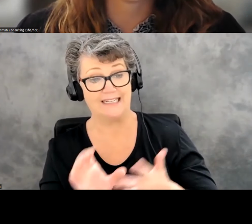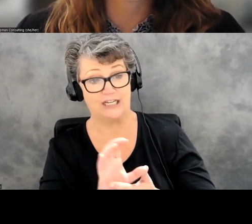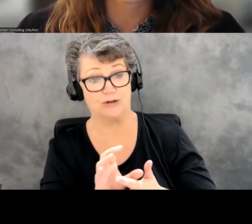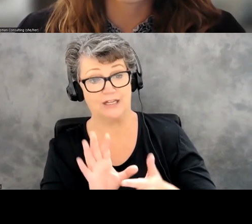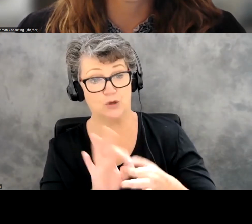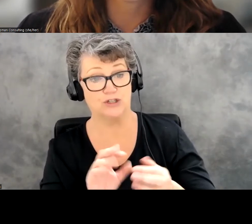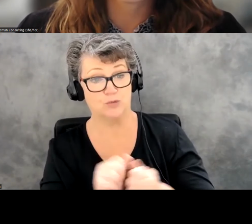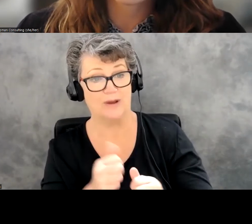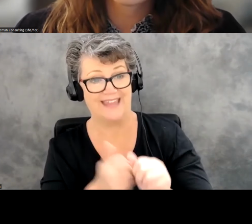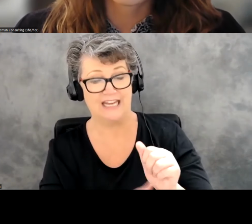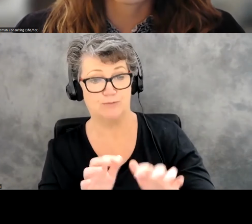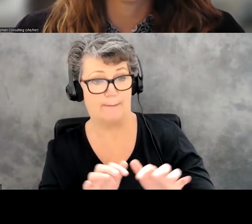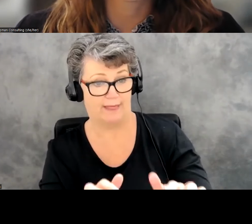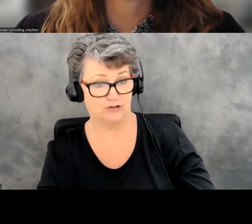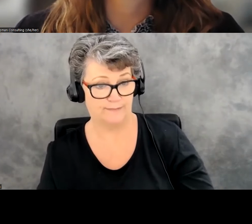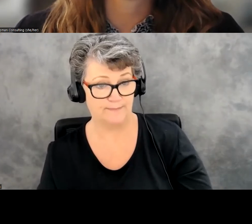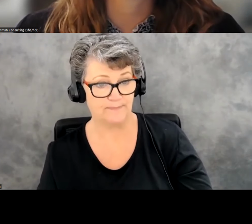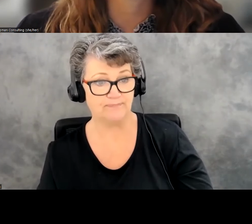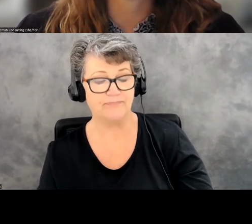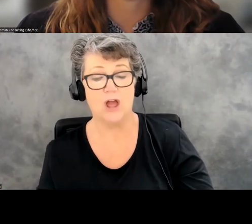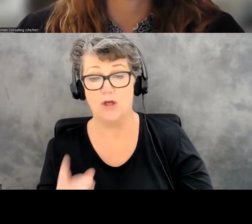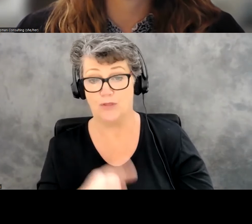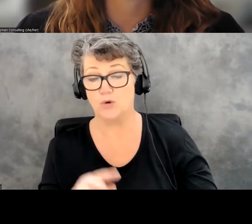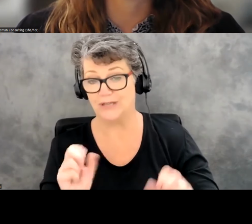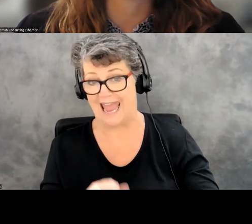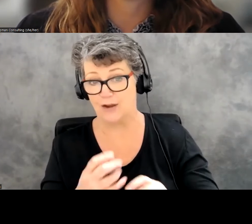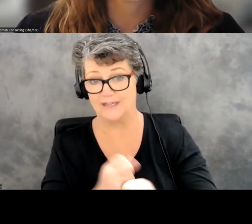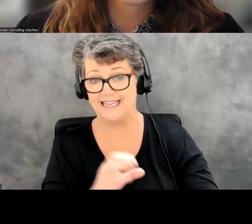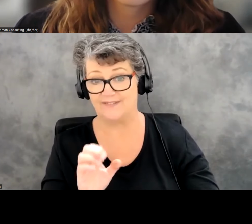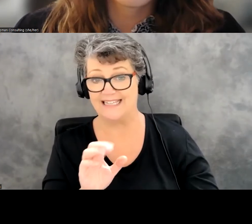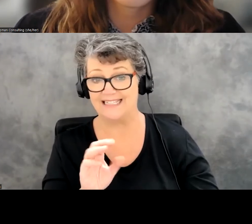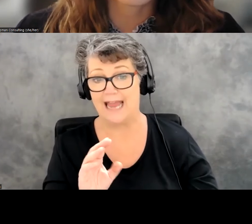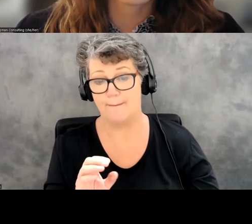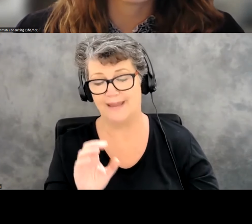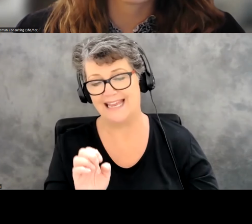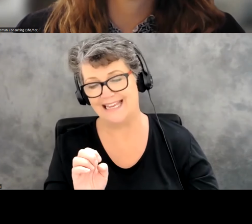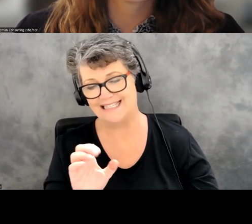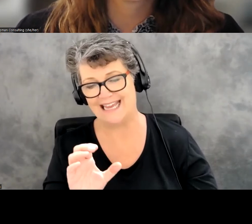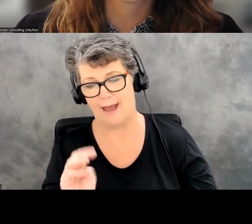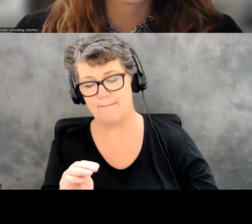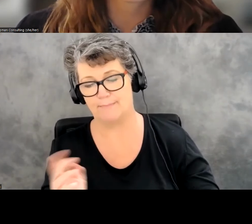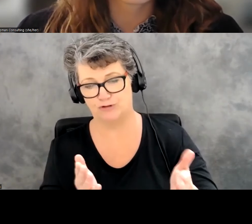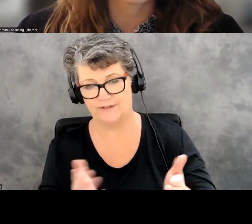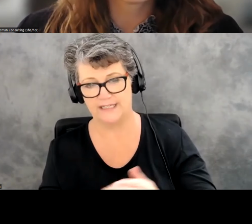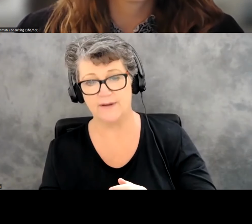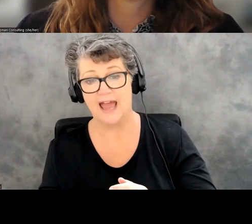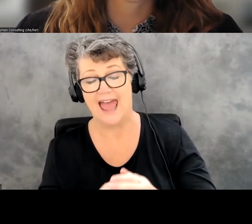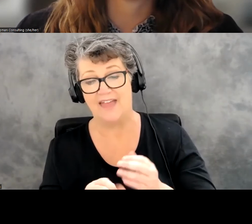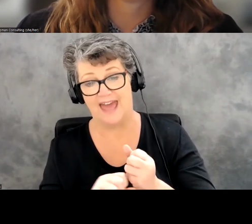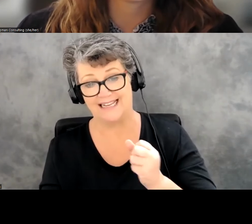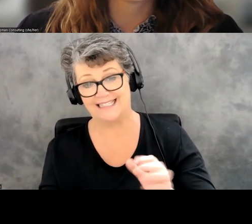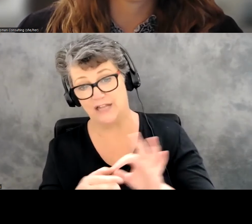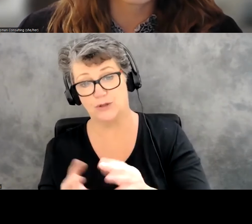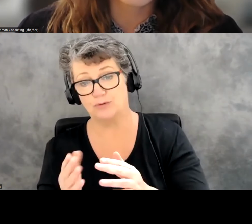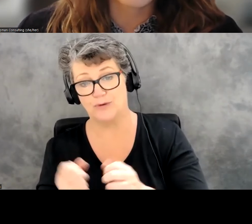each population of focus and who are eligible to receive ECM services, and they extend through next year.